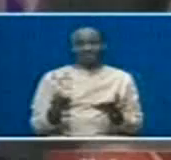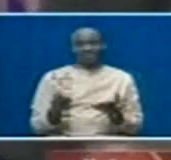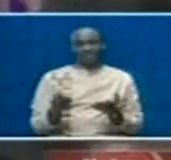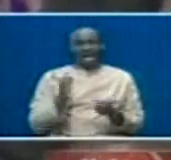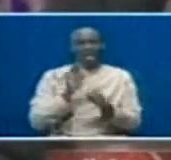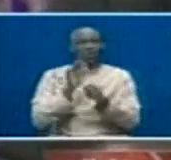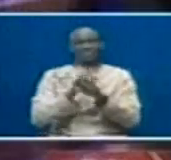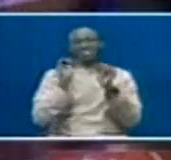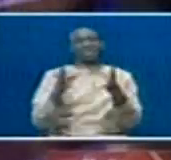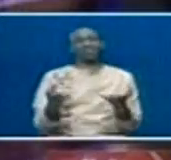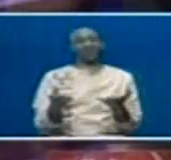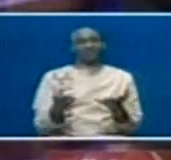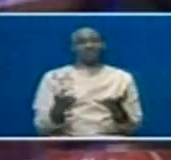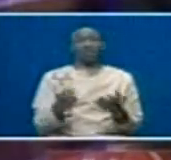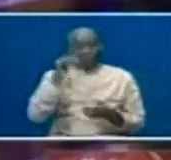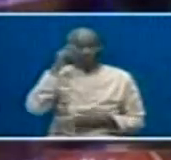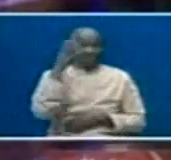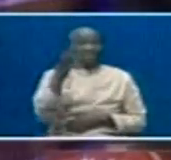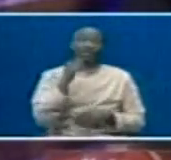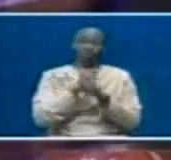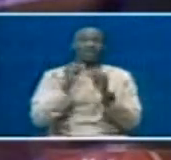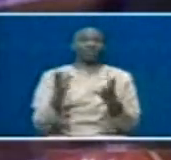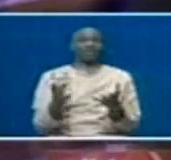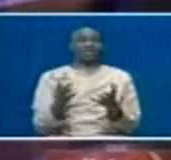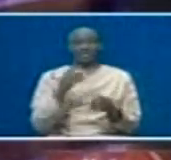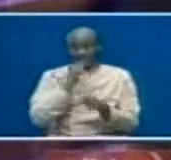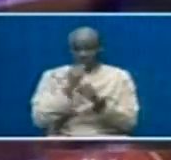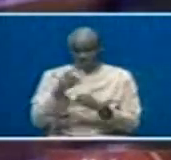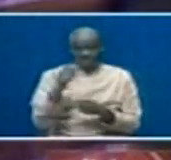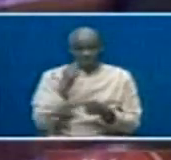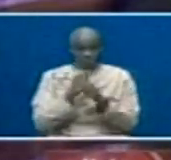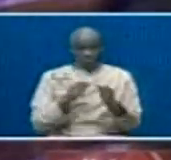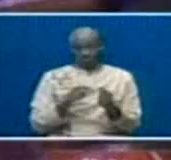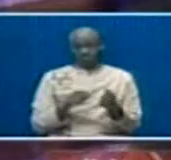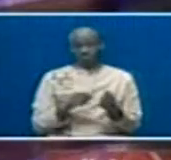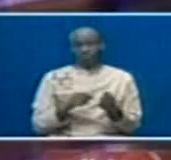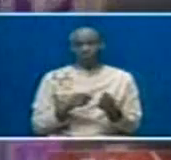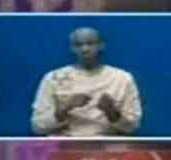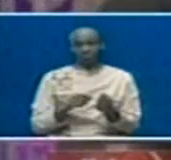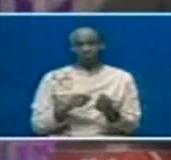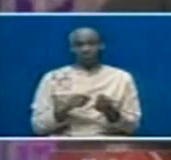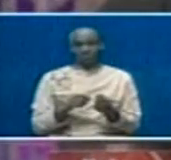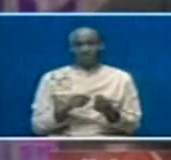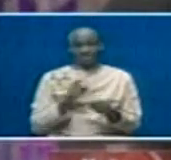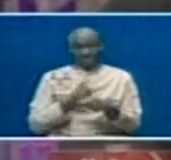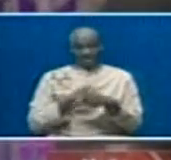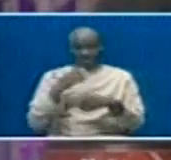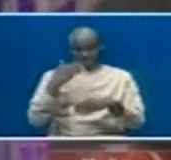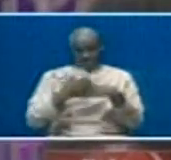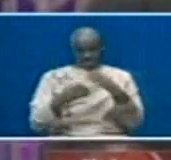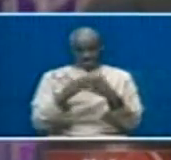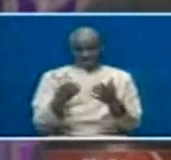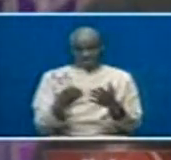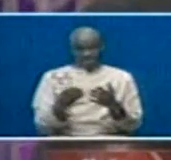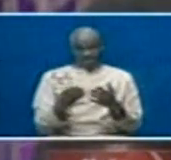He was doing. In Mombasa? In Mombasa, you understand? Then what he did, when they built this MIOME, which is Mombasa Institute